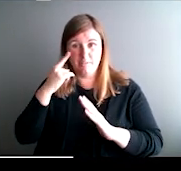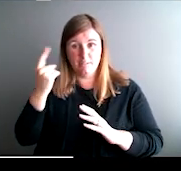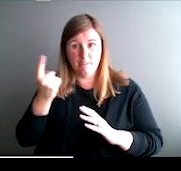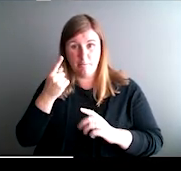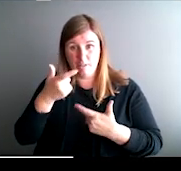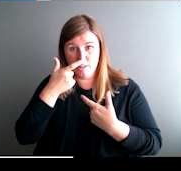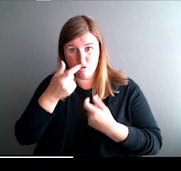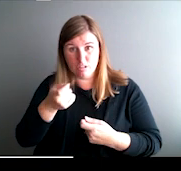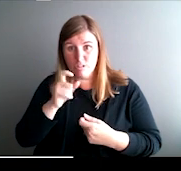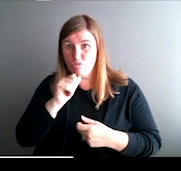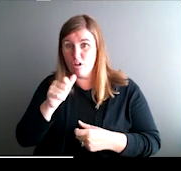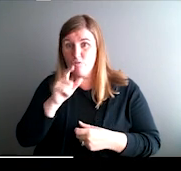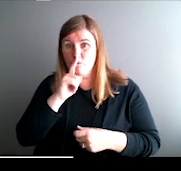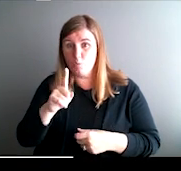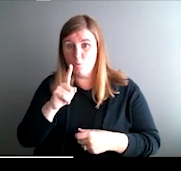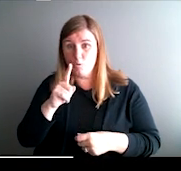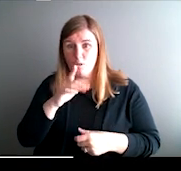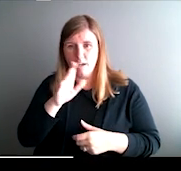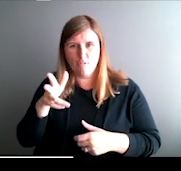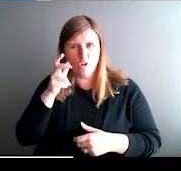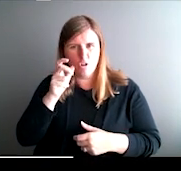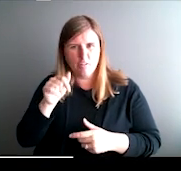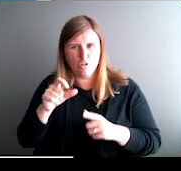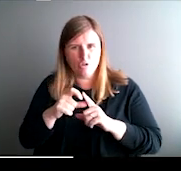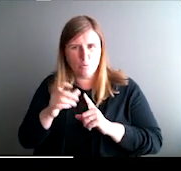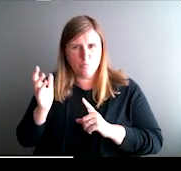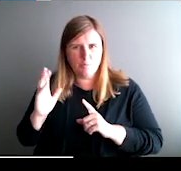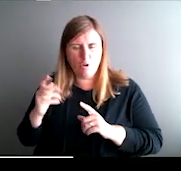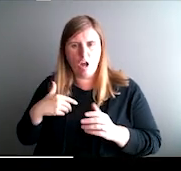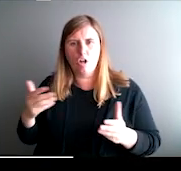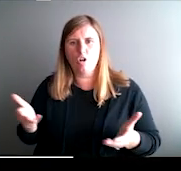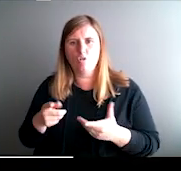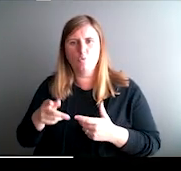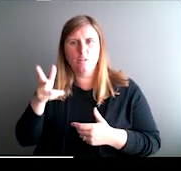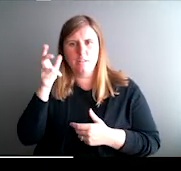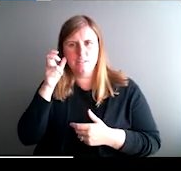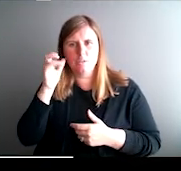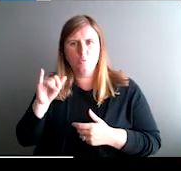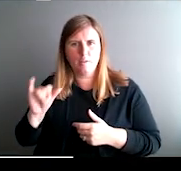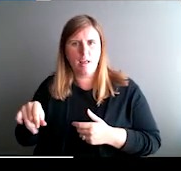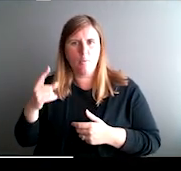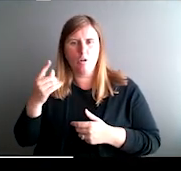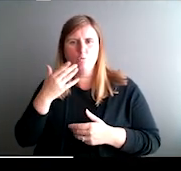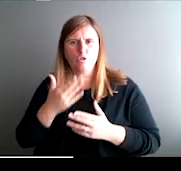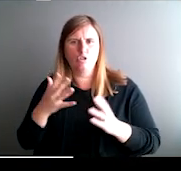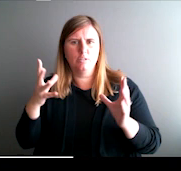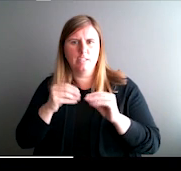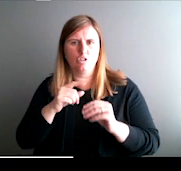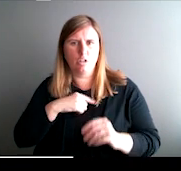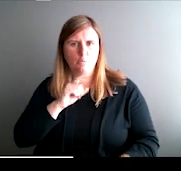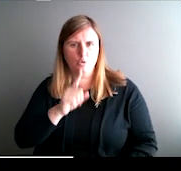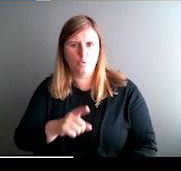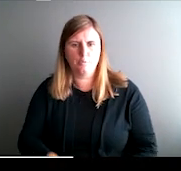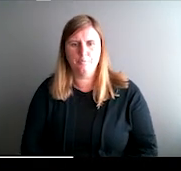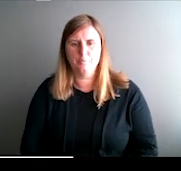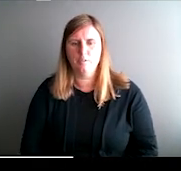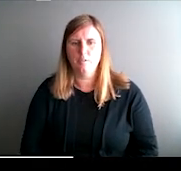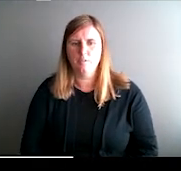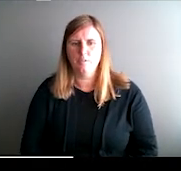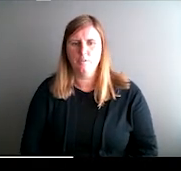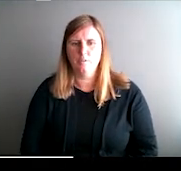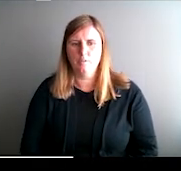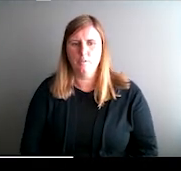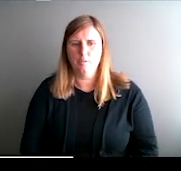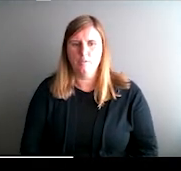of interest and you're not sure, you've never heard these terms before, I'd encourage you to listen to that. It'll be a very good session, I'm sure.